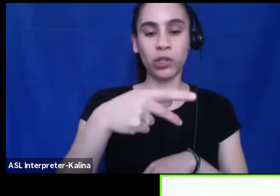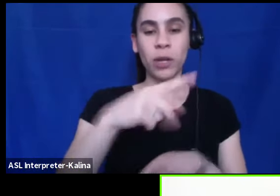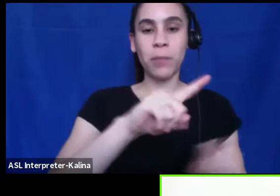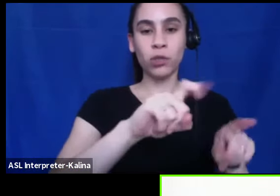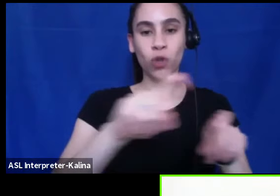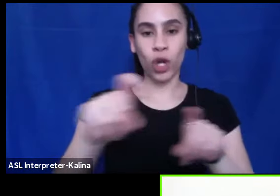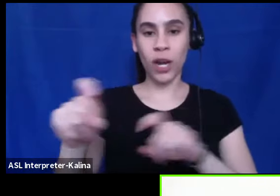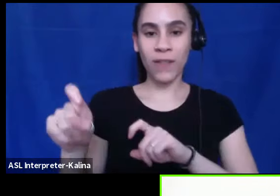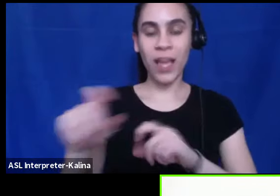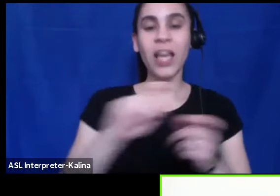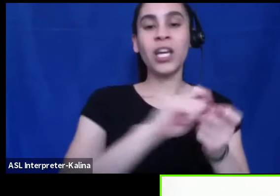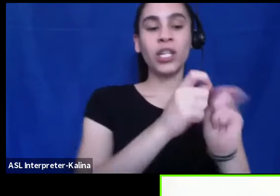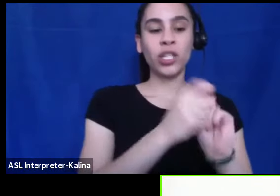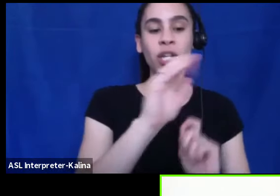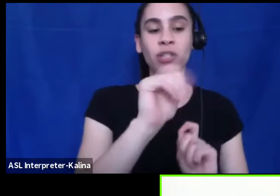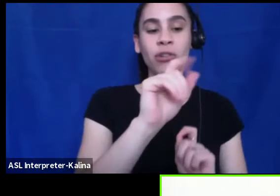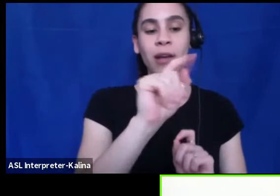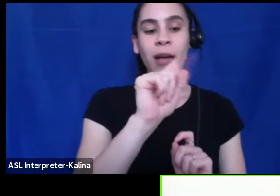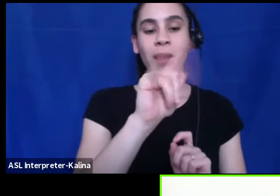is